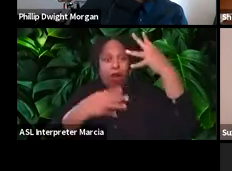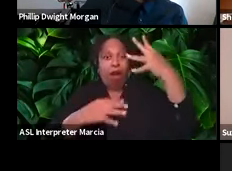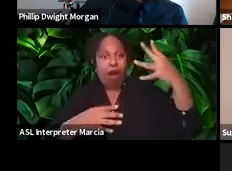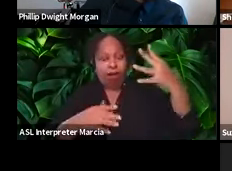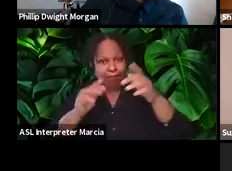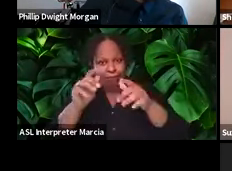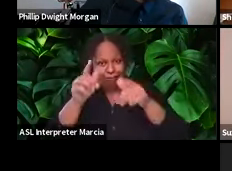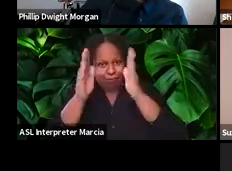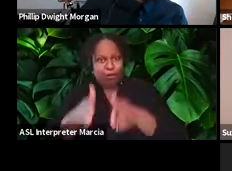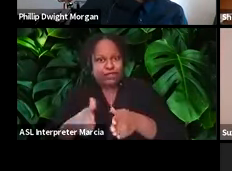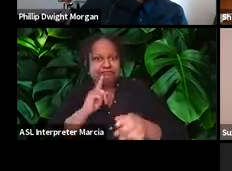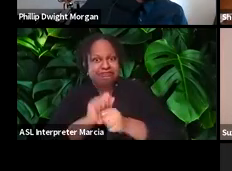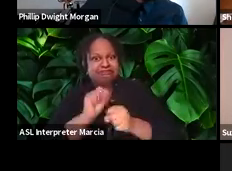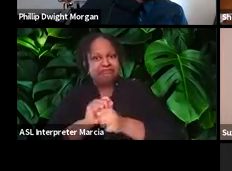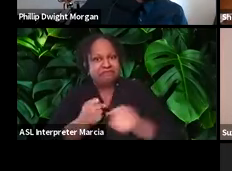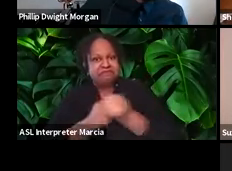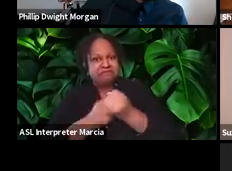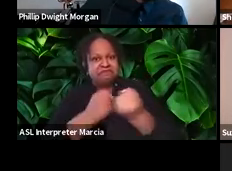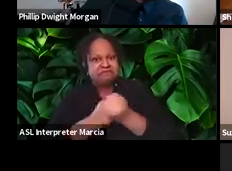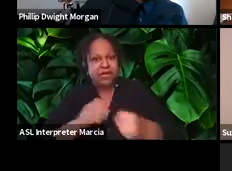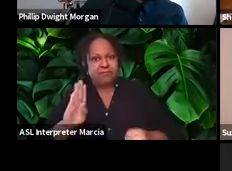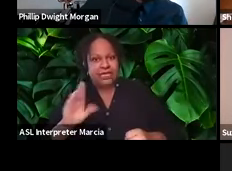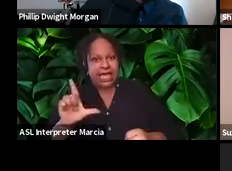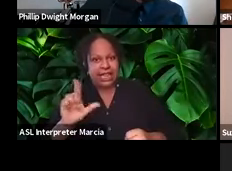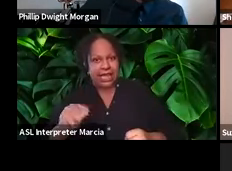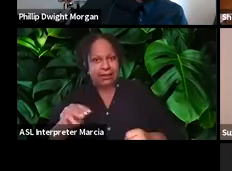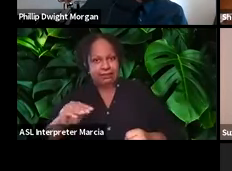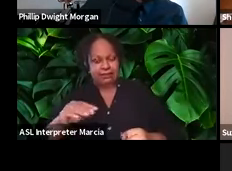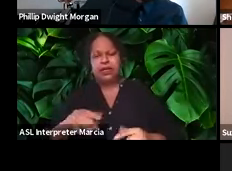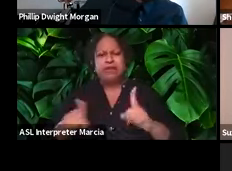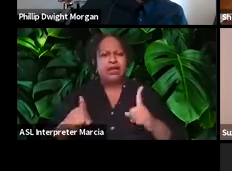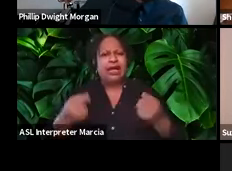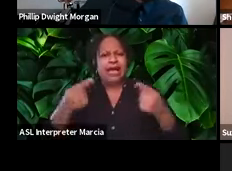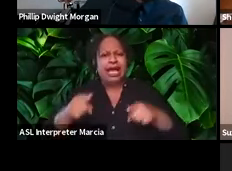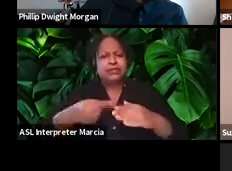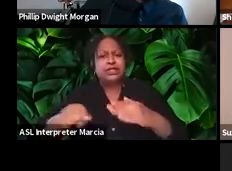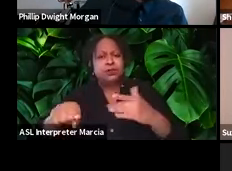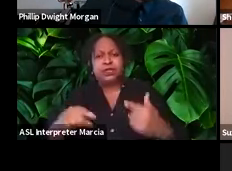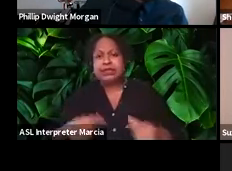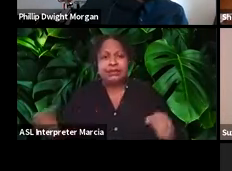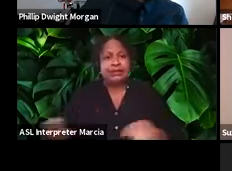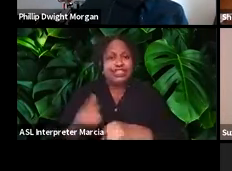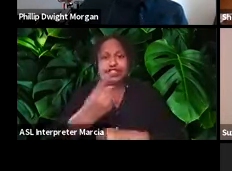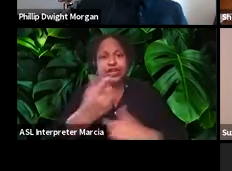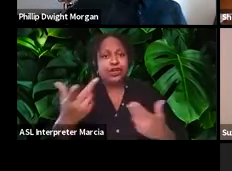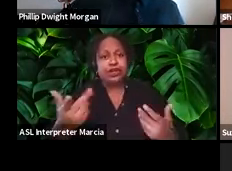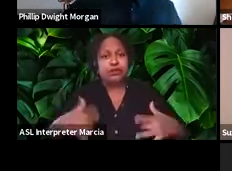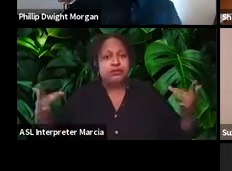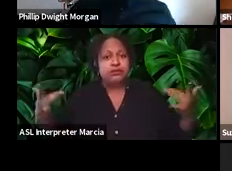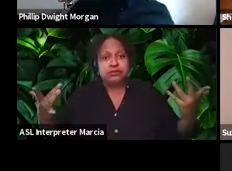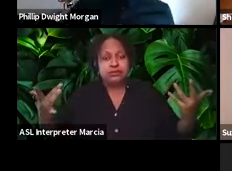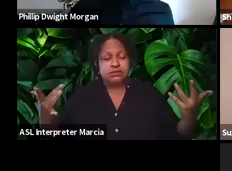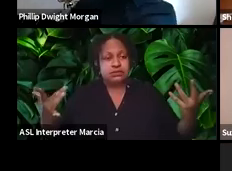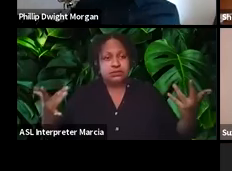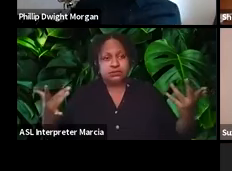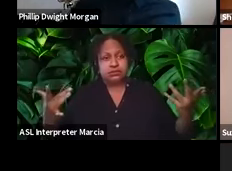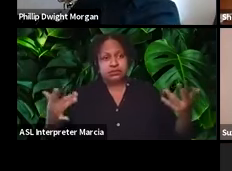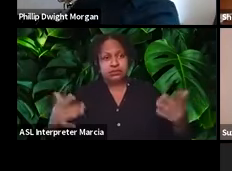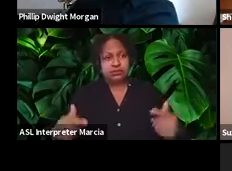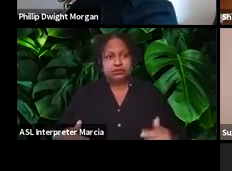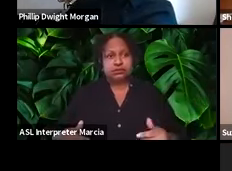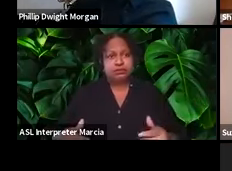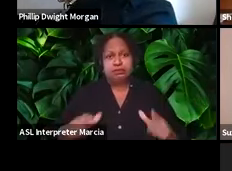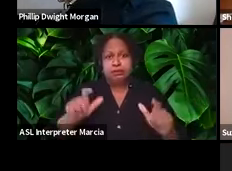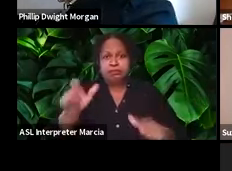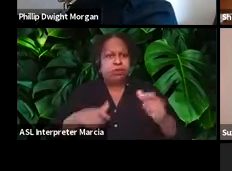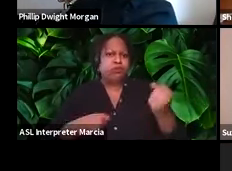But what happens next week? What happens next year? What happens at some point where all this